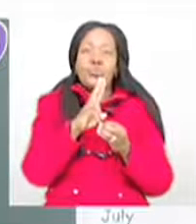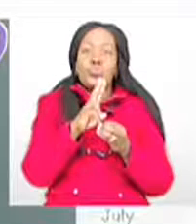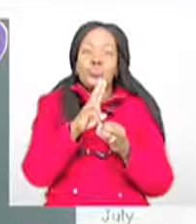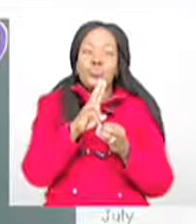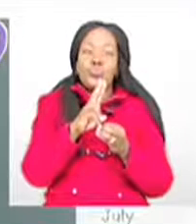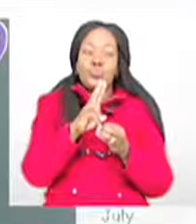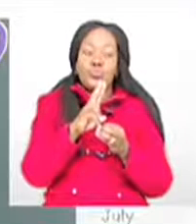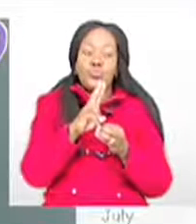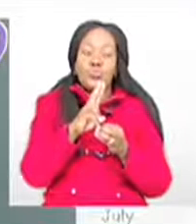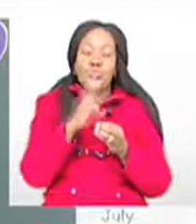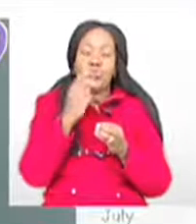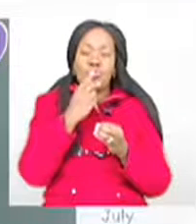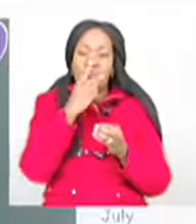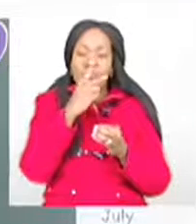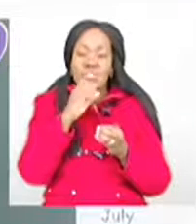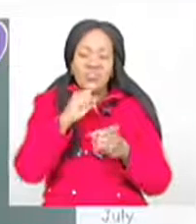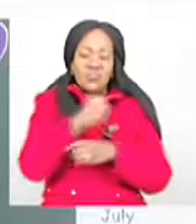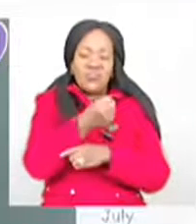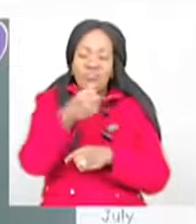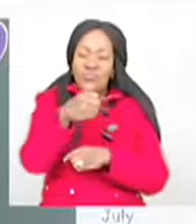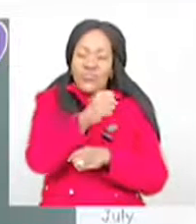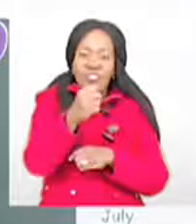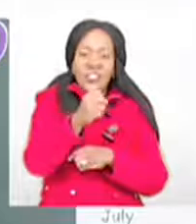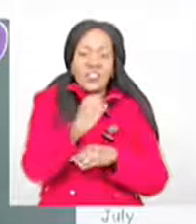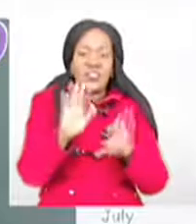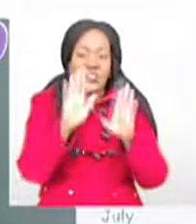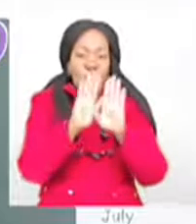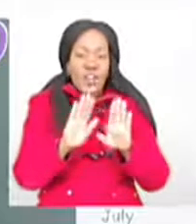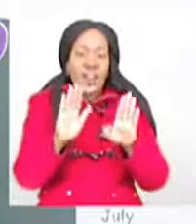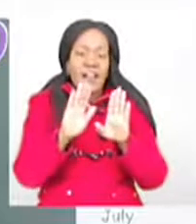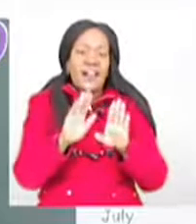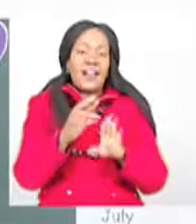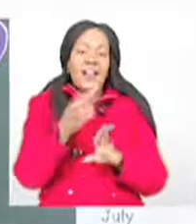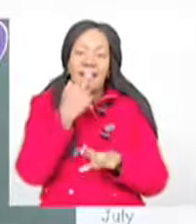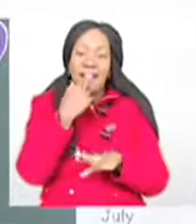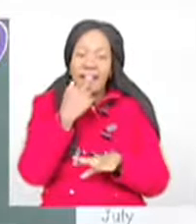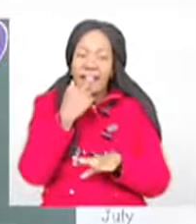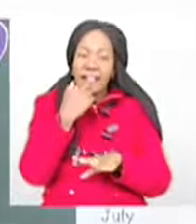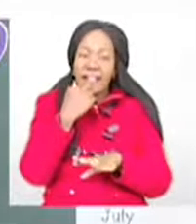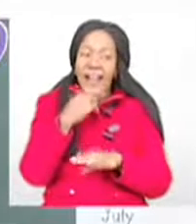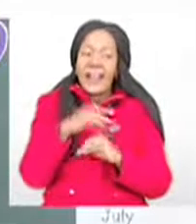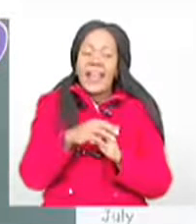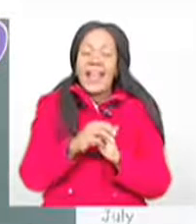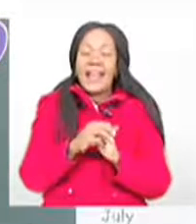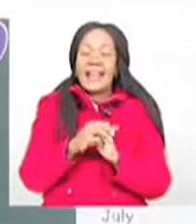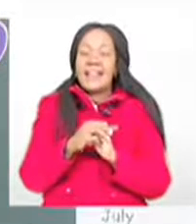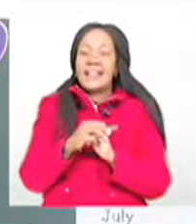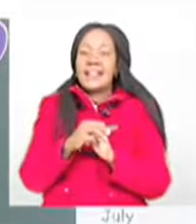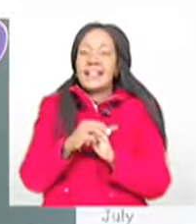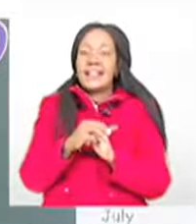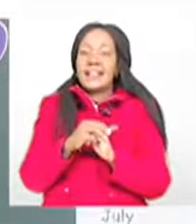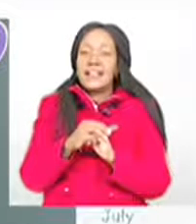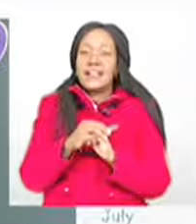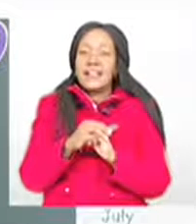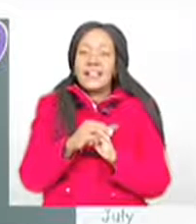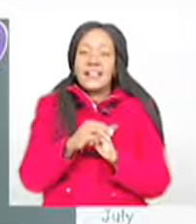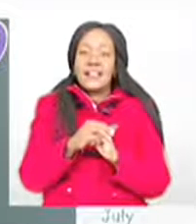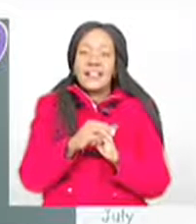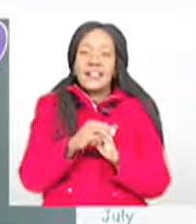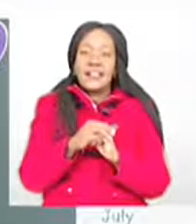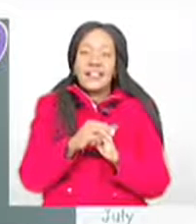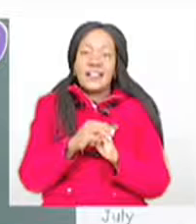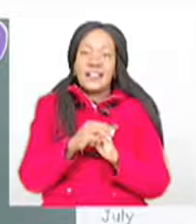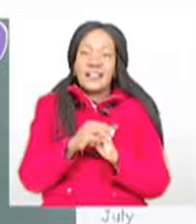2 that you see on the snake, you must color in red. That is